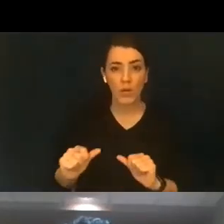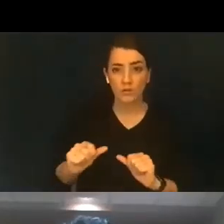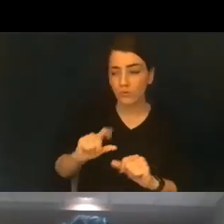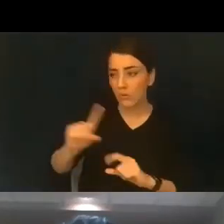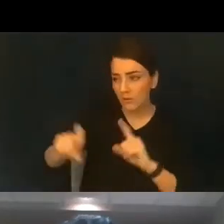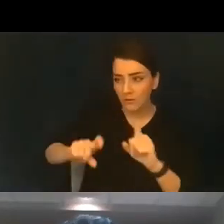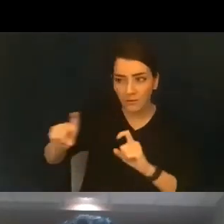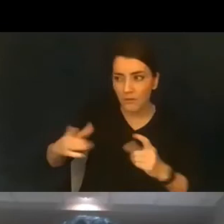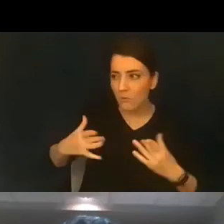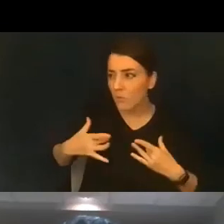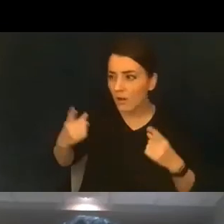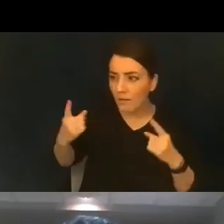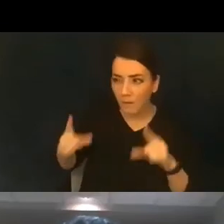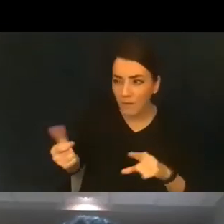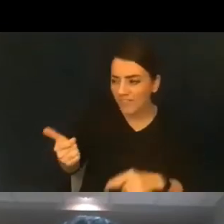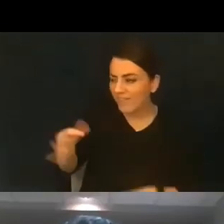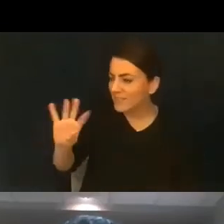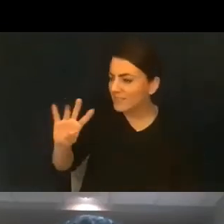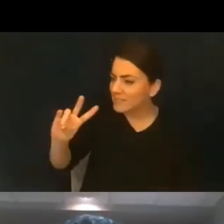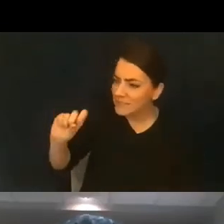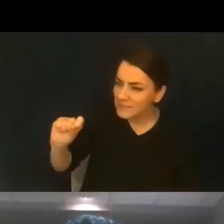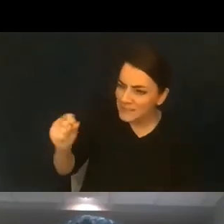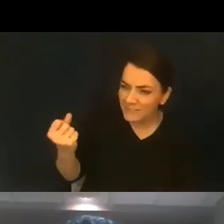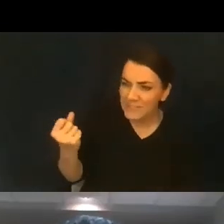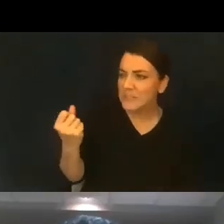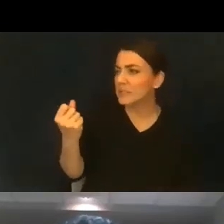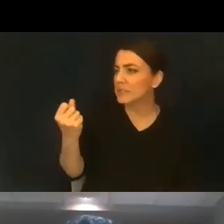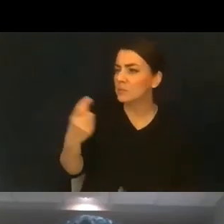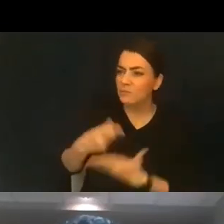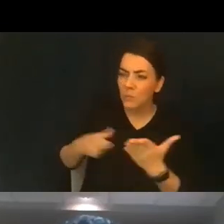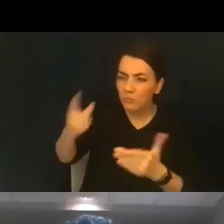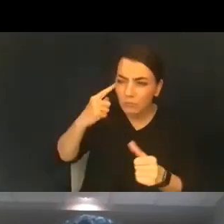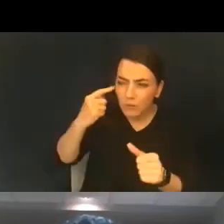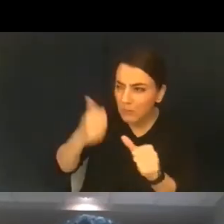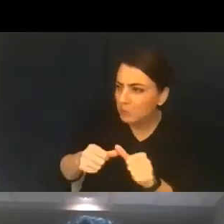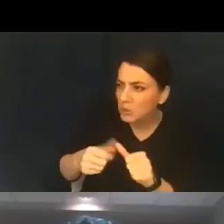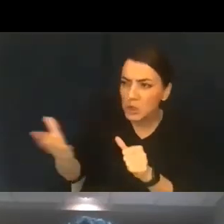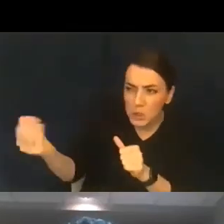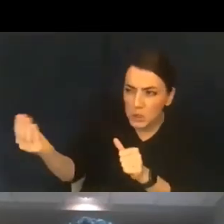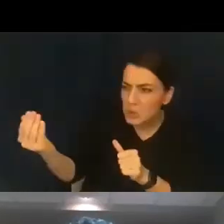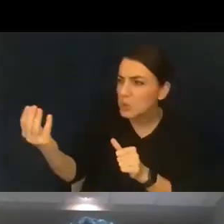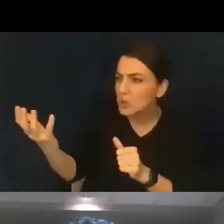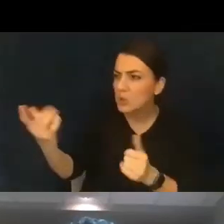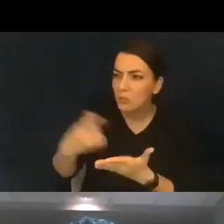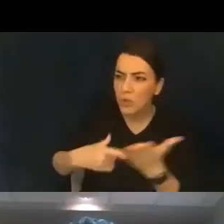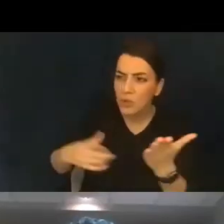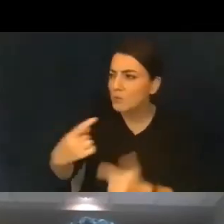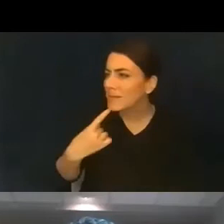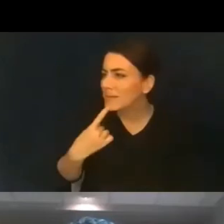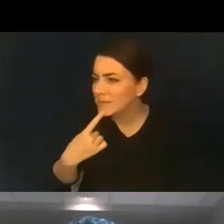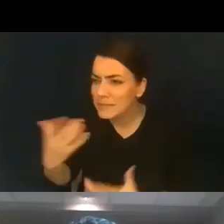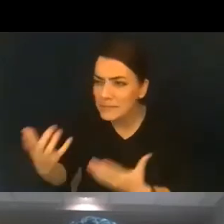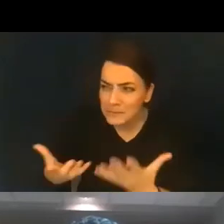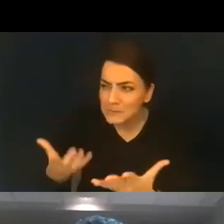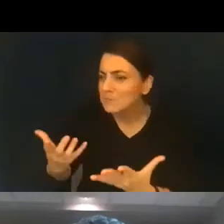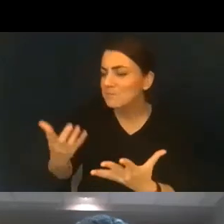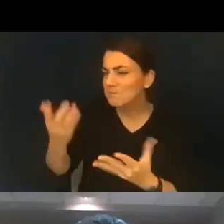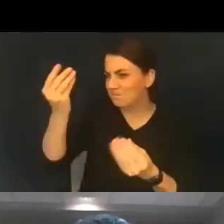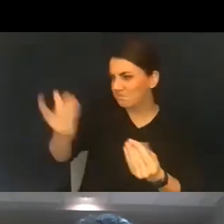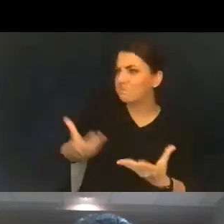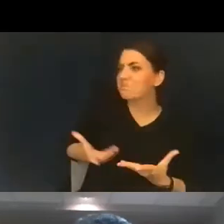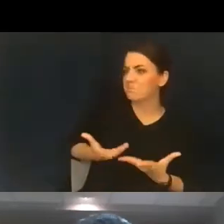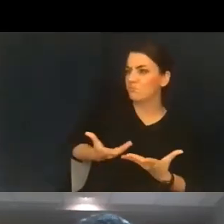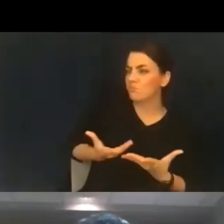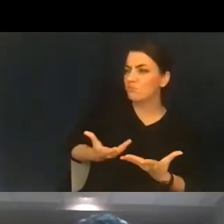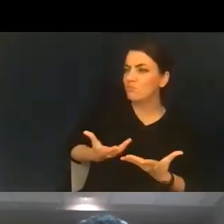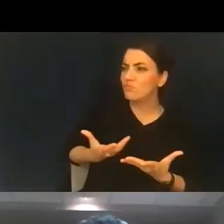70s, what did they recall, what did they miss out on, and what are some of their hopes